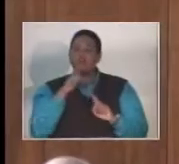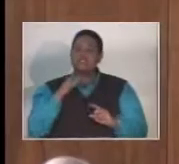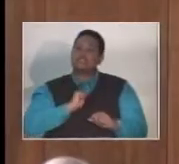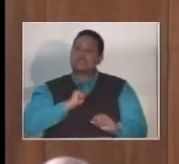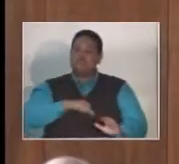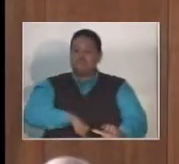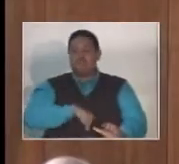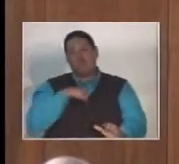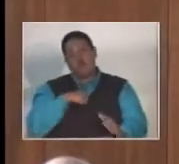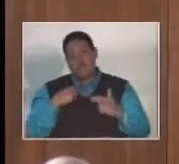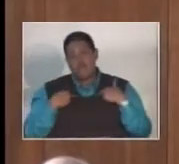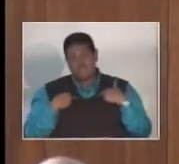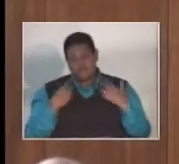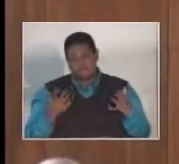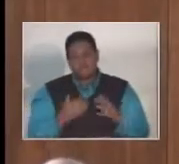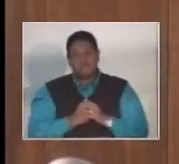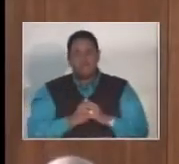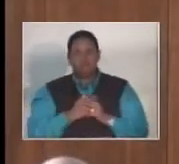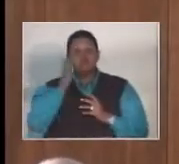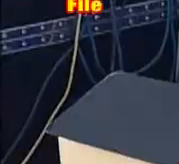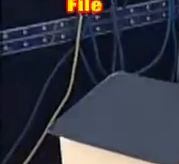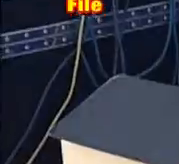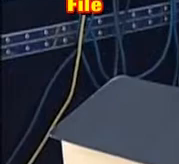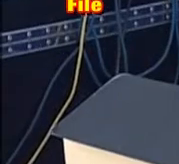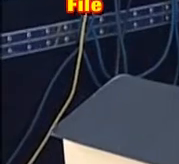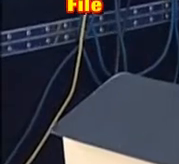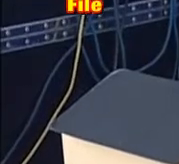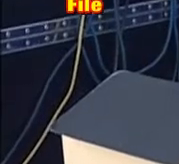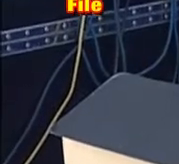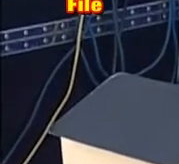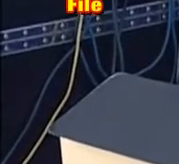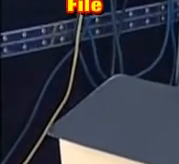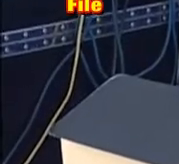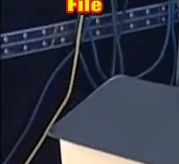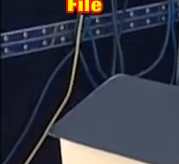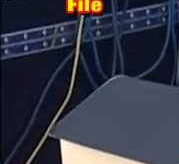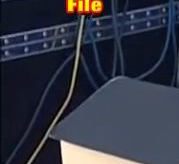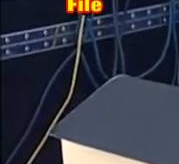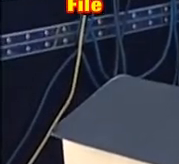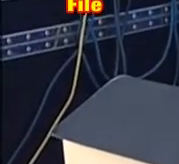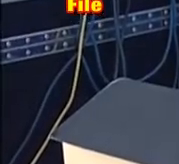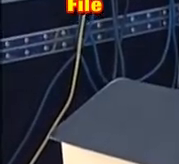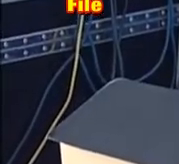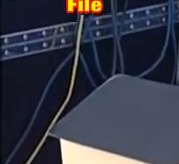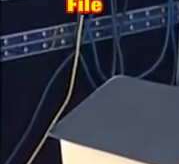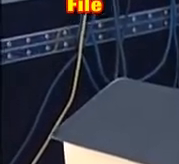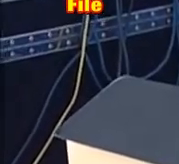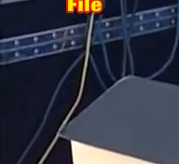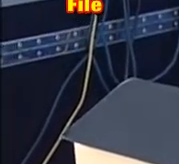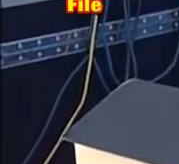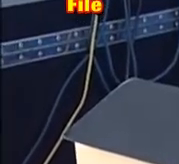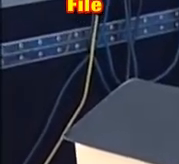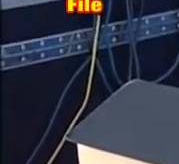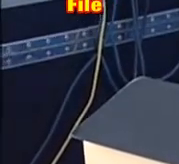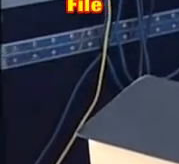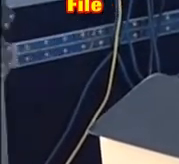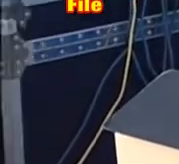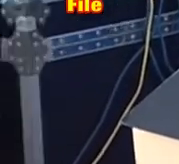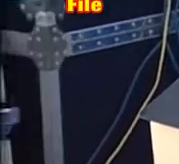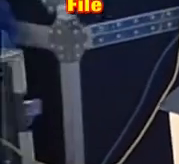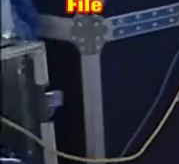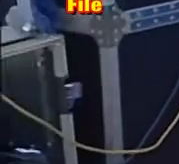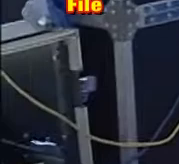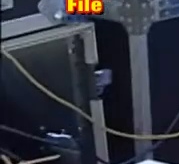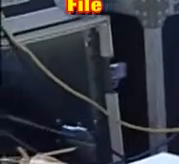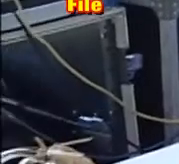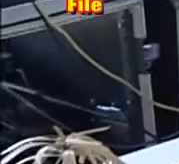his contribution to the sectoral debate on Tuesday. He said the HAJ had completed over 1,500 housing solutions under a number